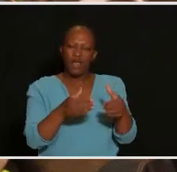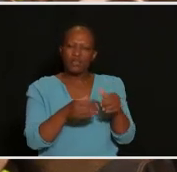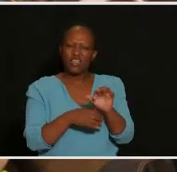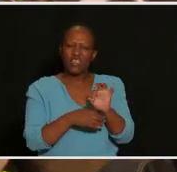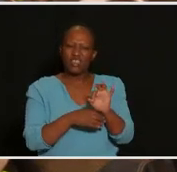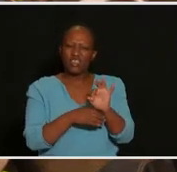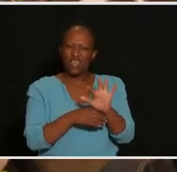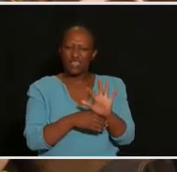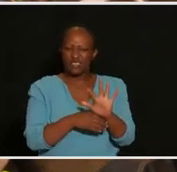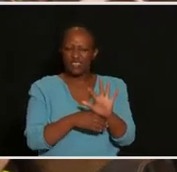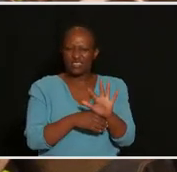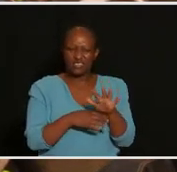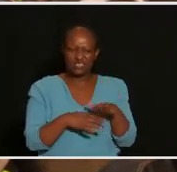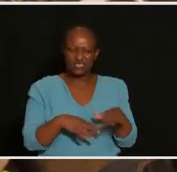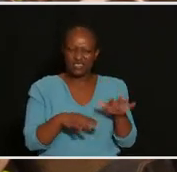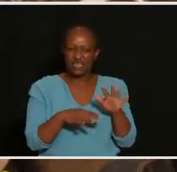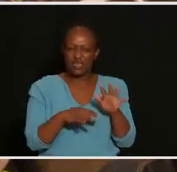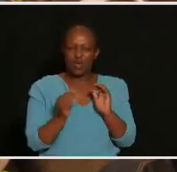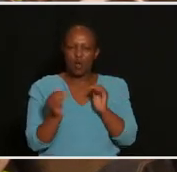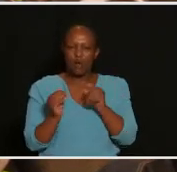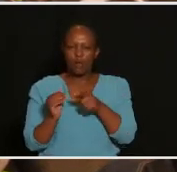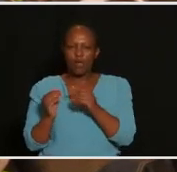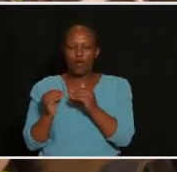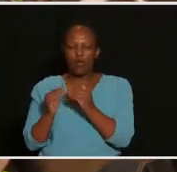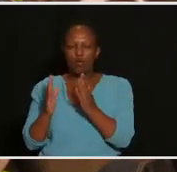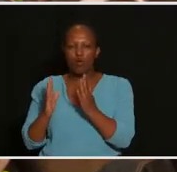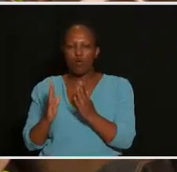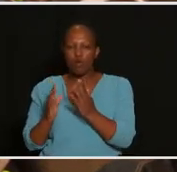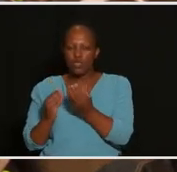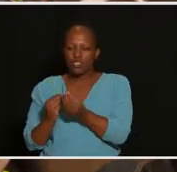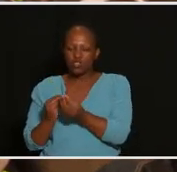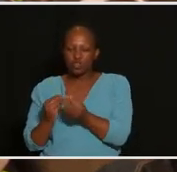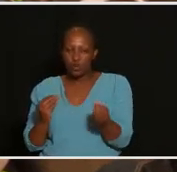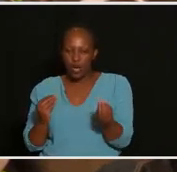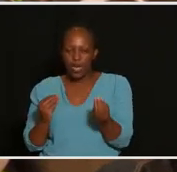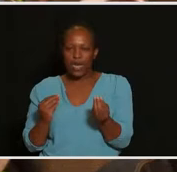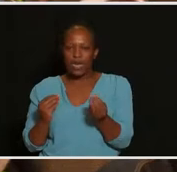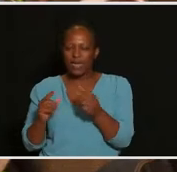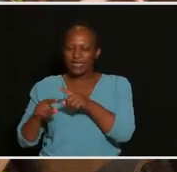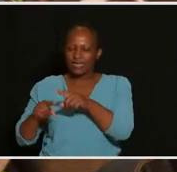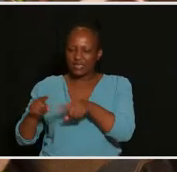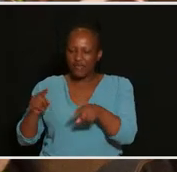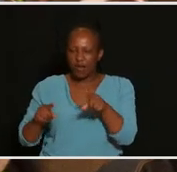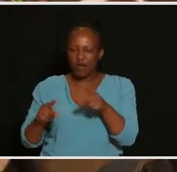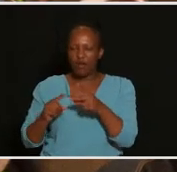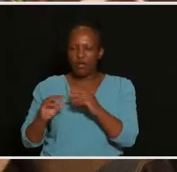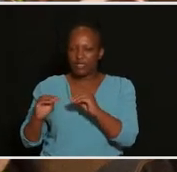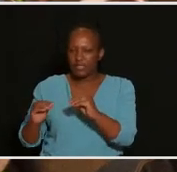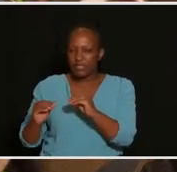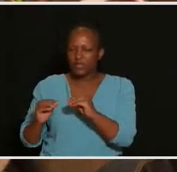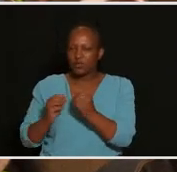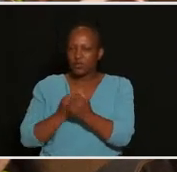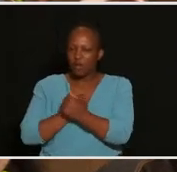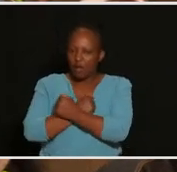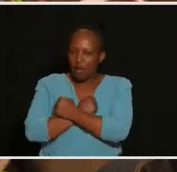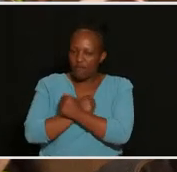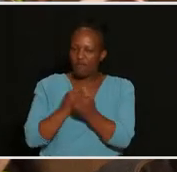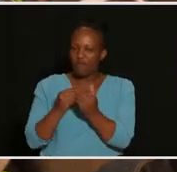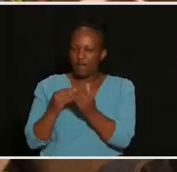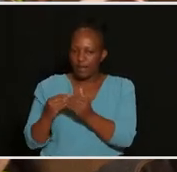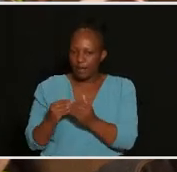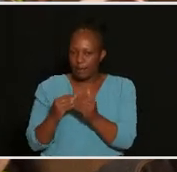cannot be compared to a household where children are individually instructed with love and care